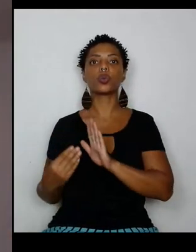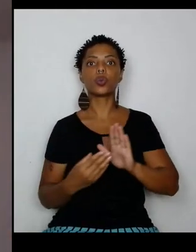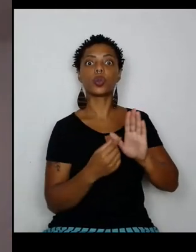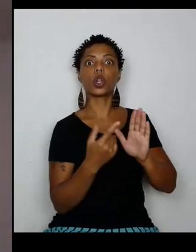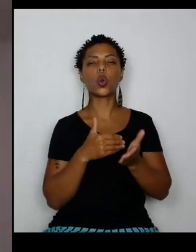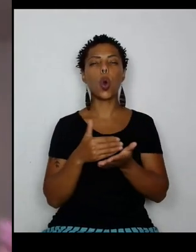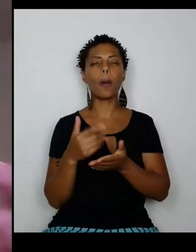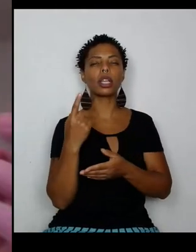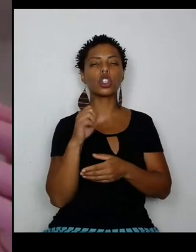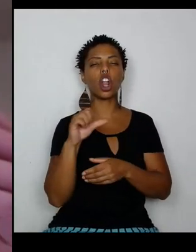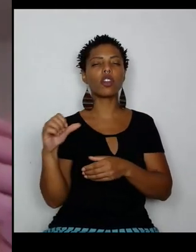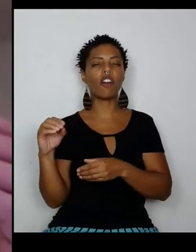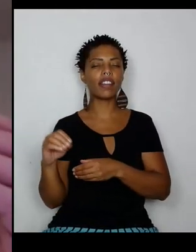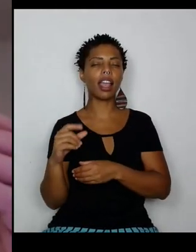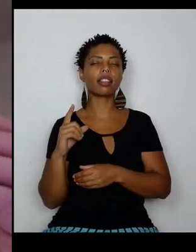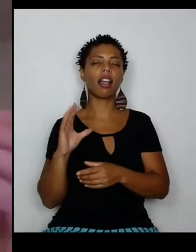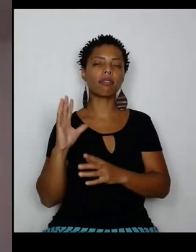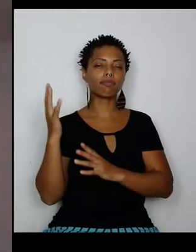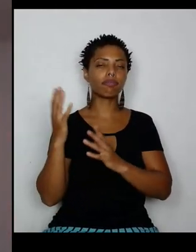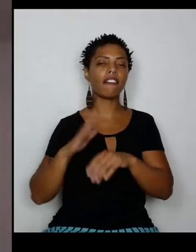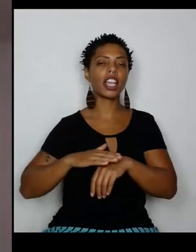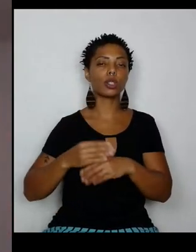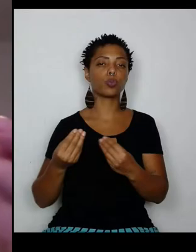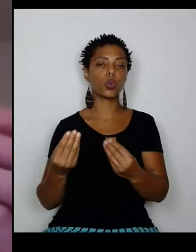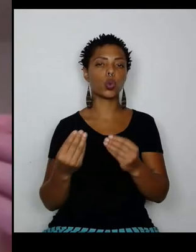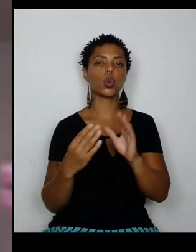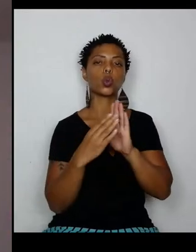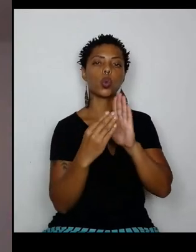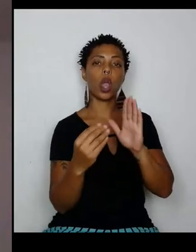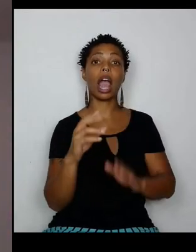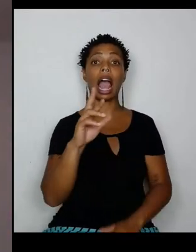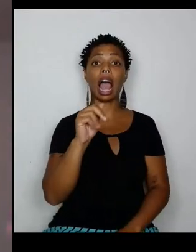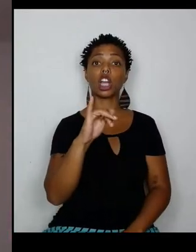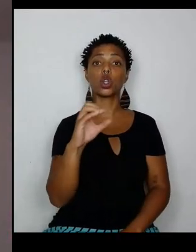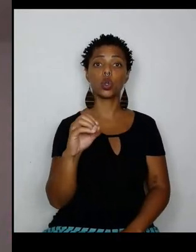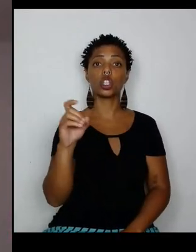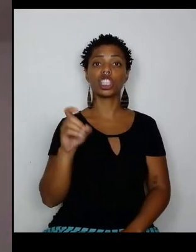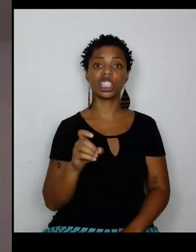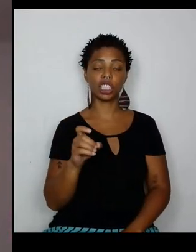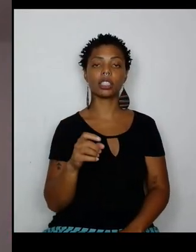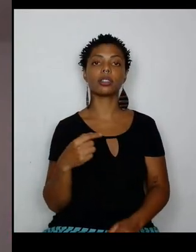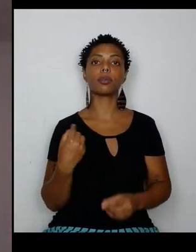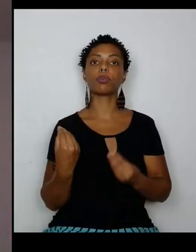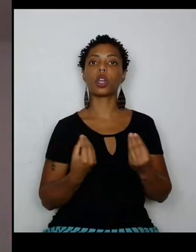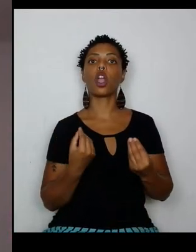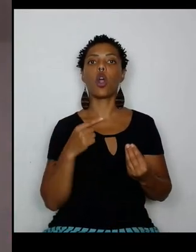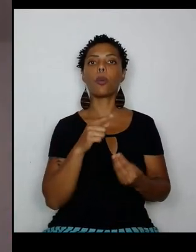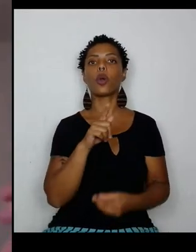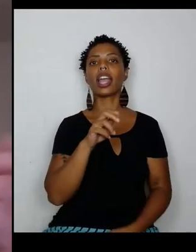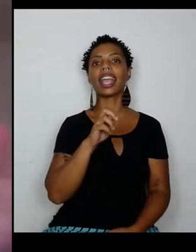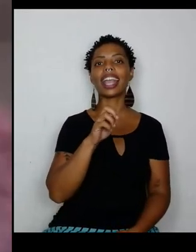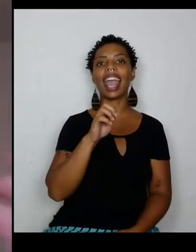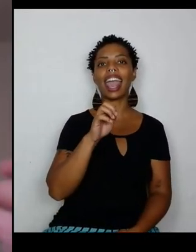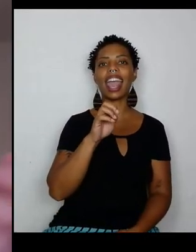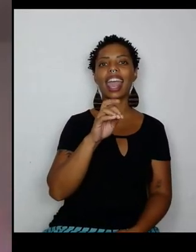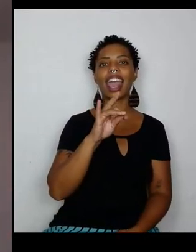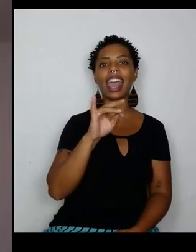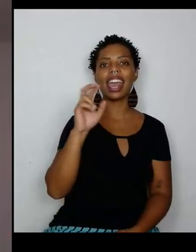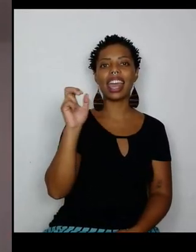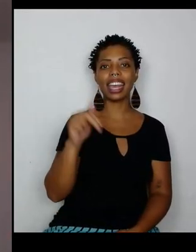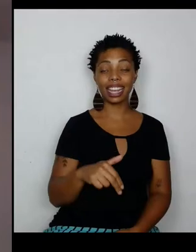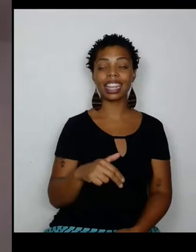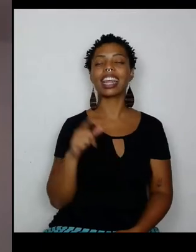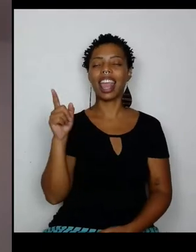taken early in the early 90s part of this restoration work was sponsored by